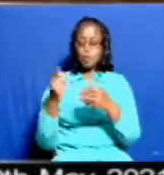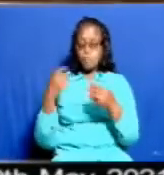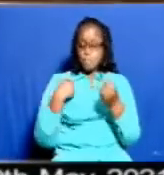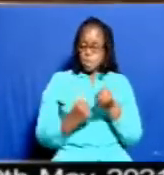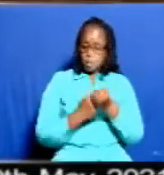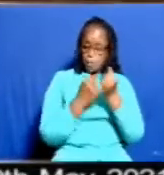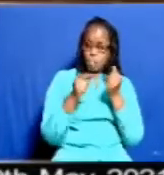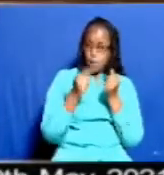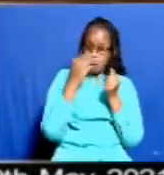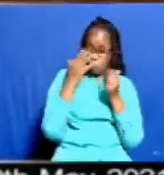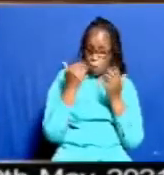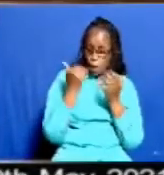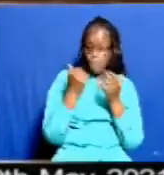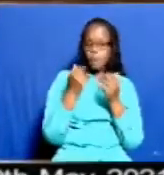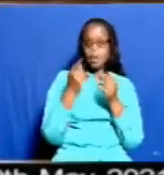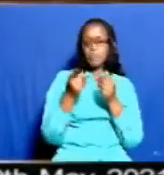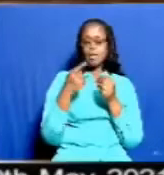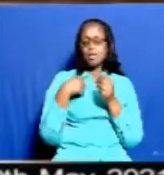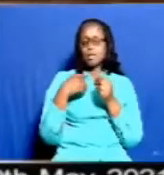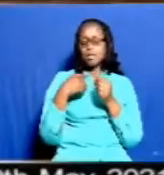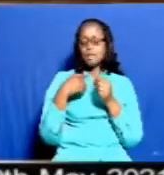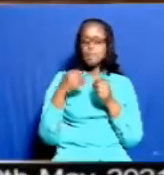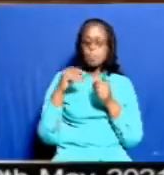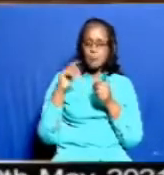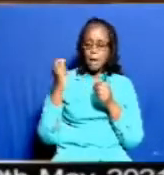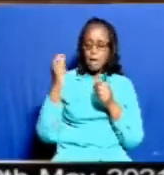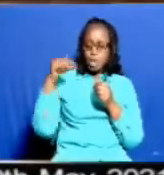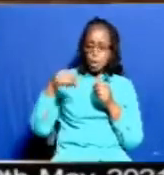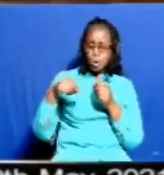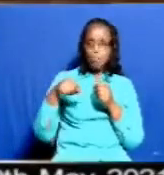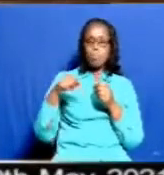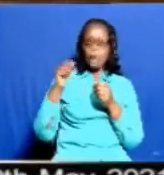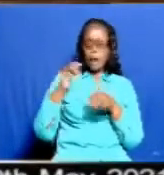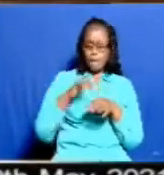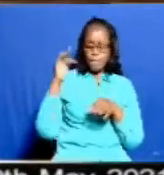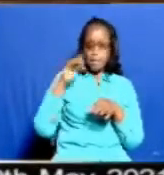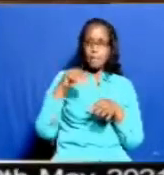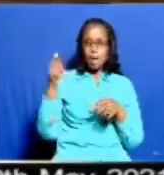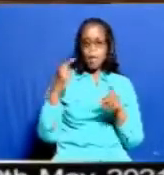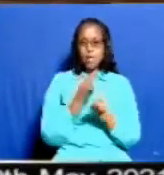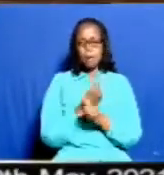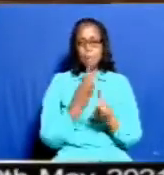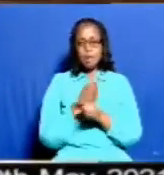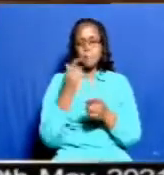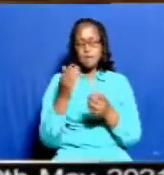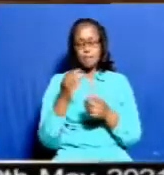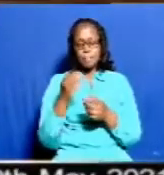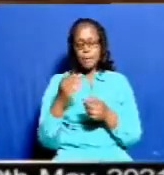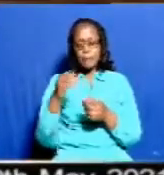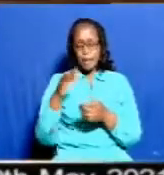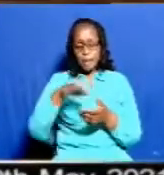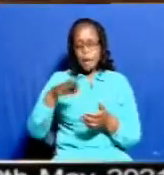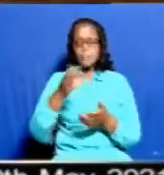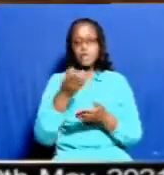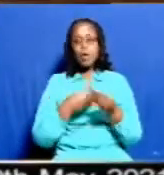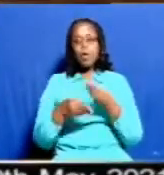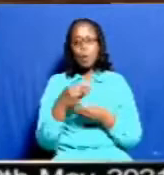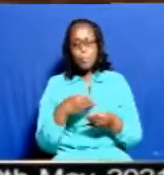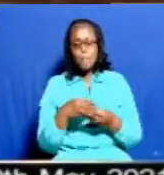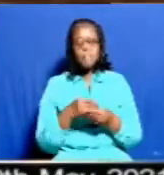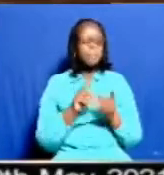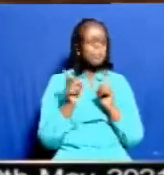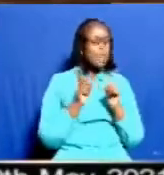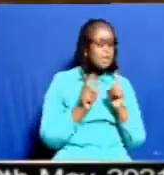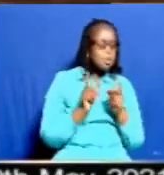also has a ripple effect on other sectors of the economy. Talk of tourism, talk of even our taxi businesses, talk of